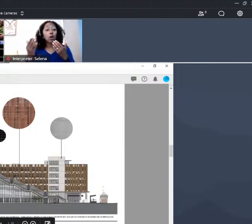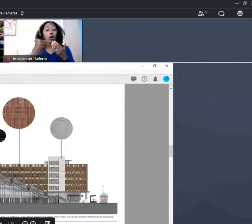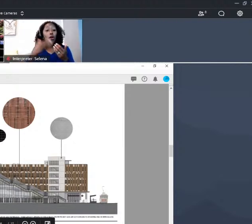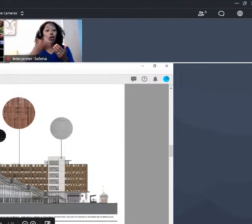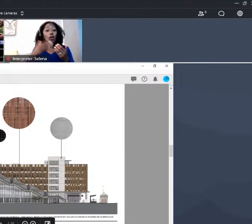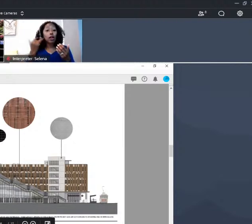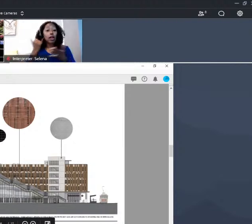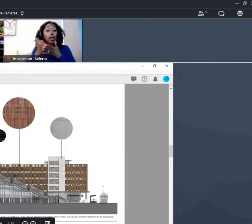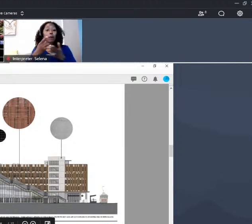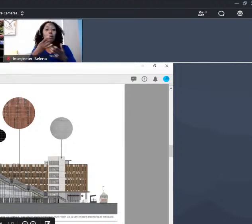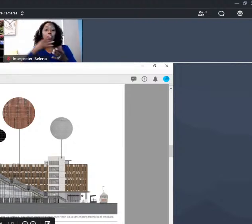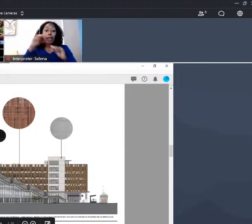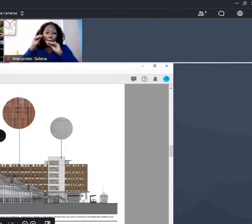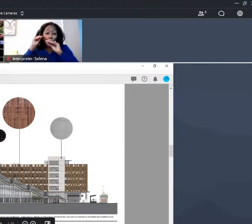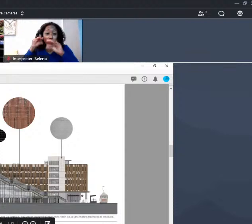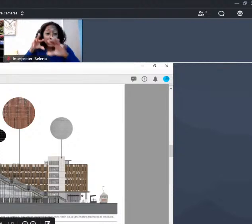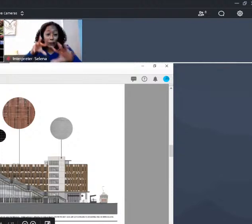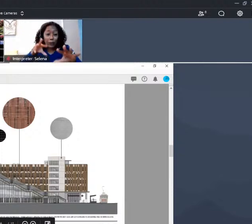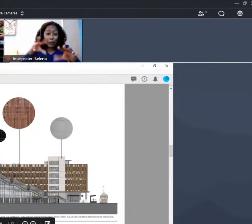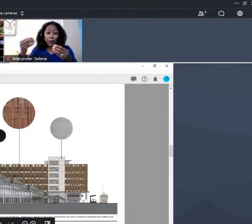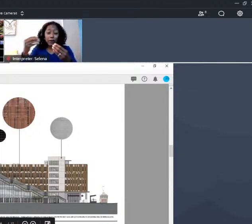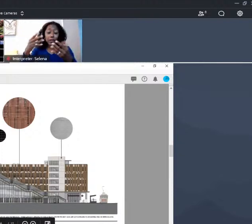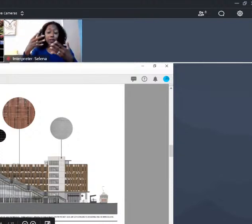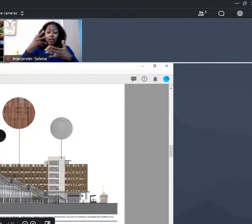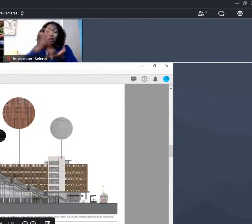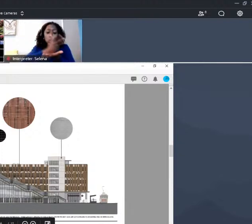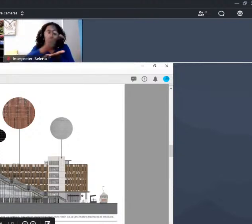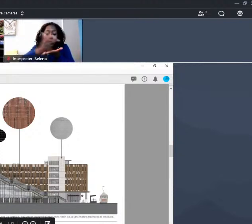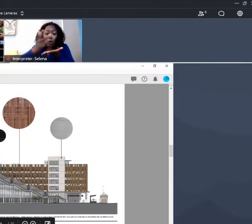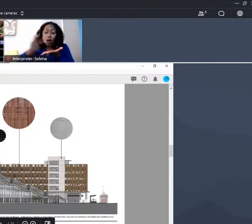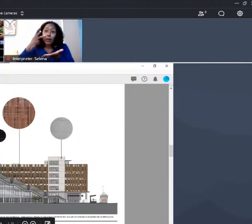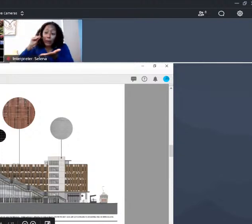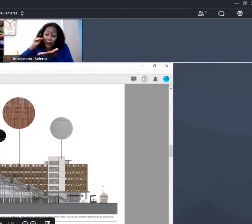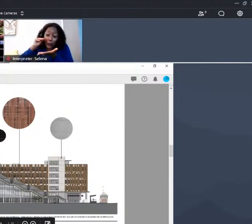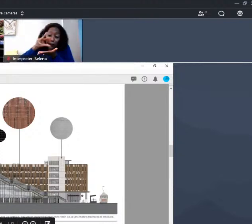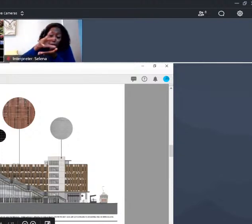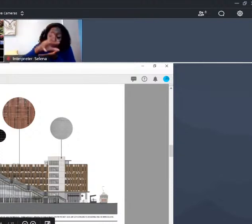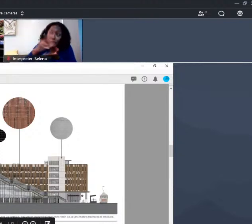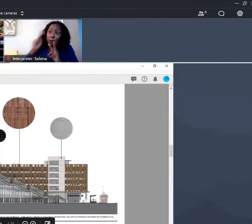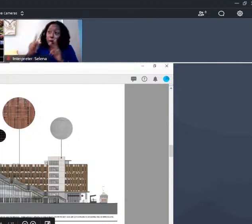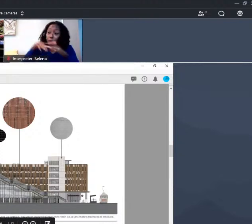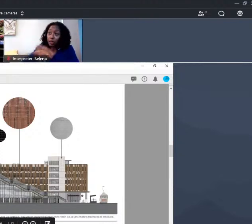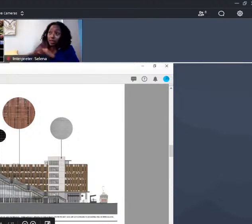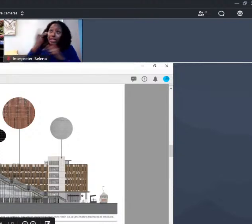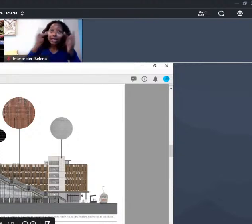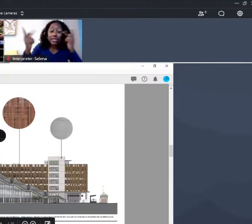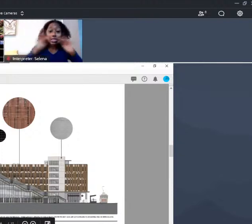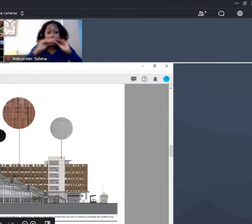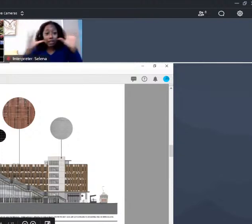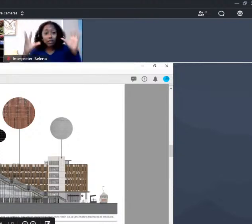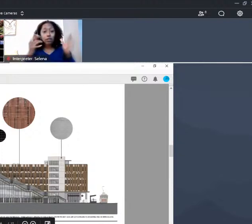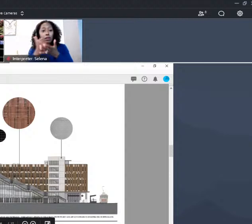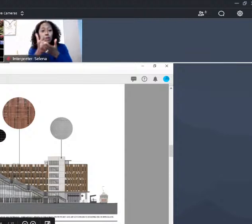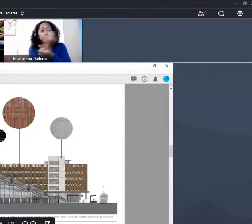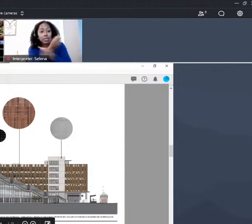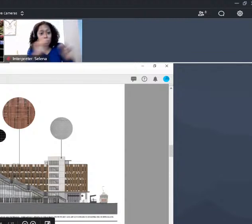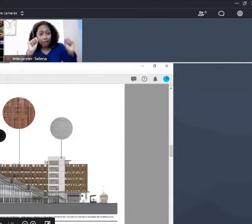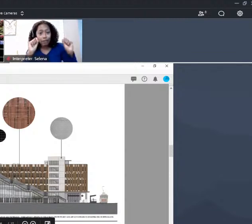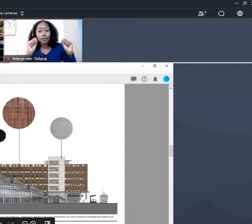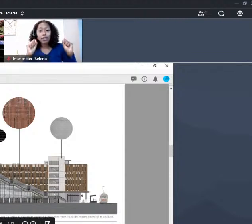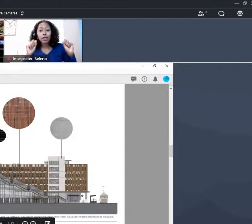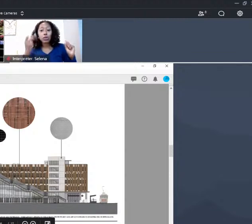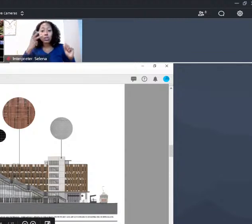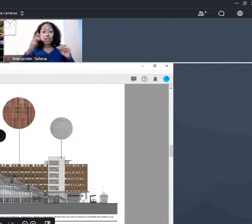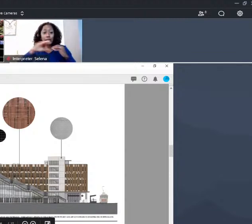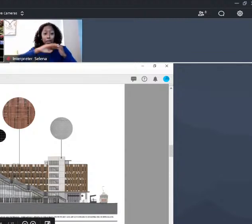out and provide visibility for the people that are in there. So it's a safety mechanism as well. And you also note the Monumental Stair.